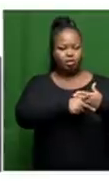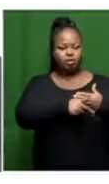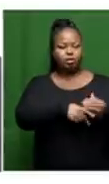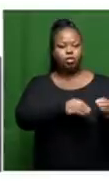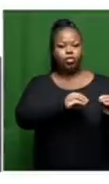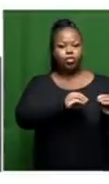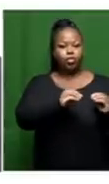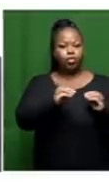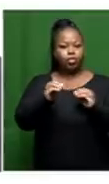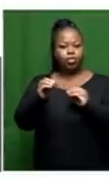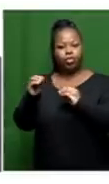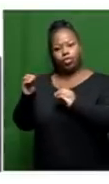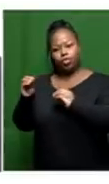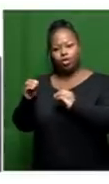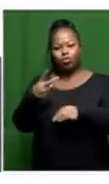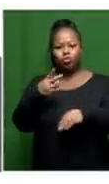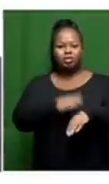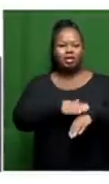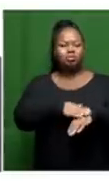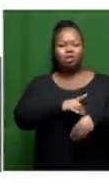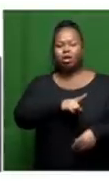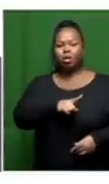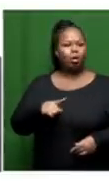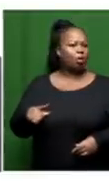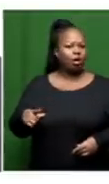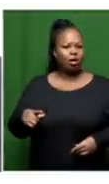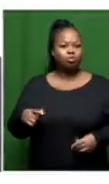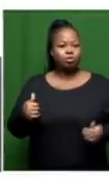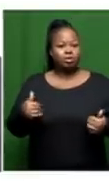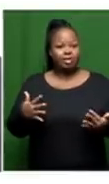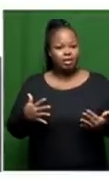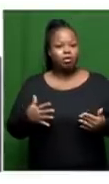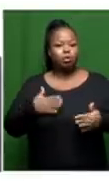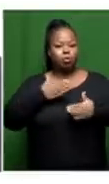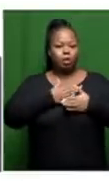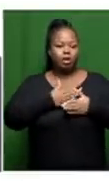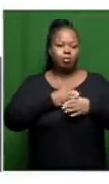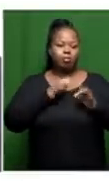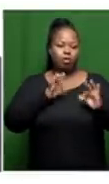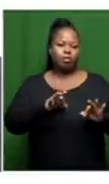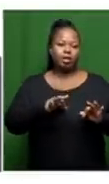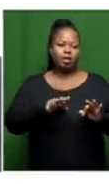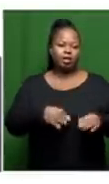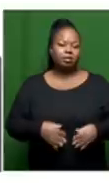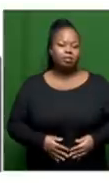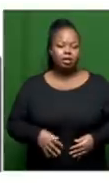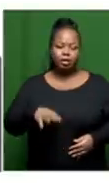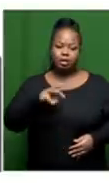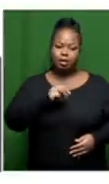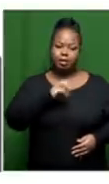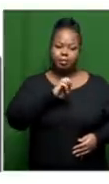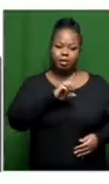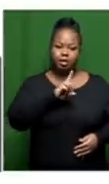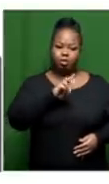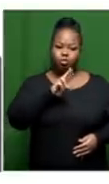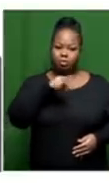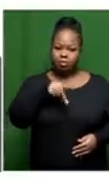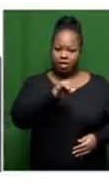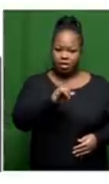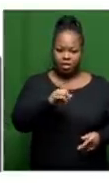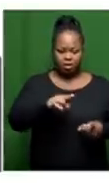that it should take to come on stream, to actually start working properly. And the ones that we know of, Medupi and Kusile, are not